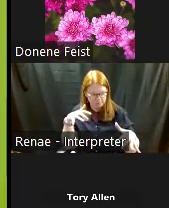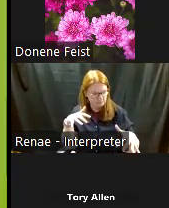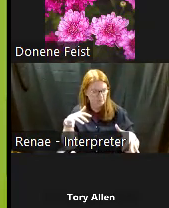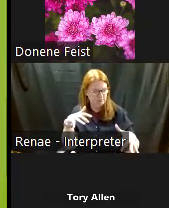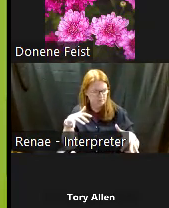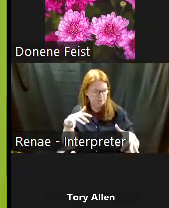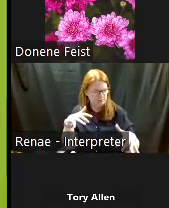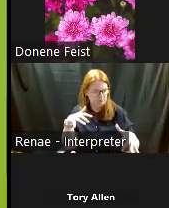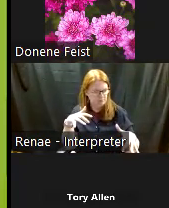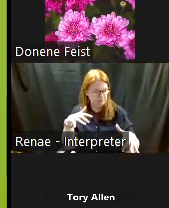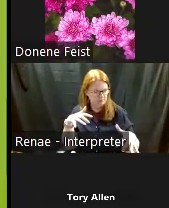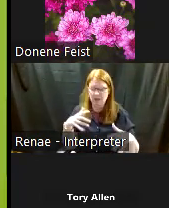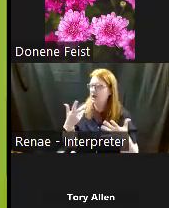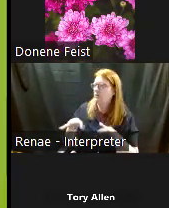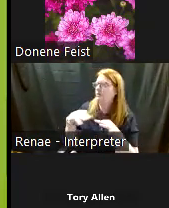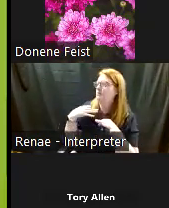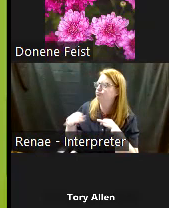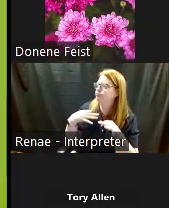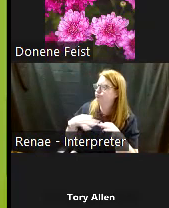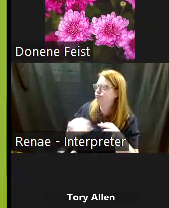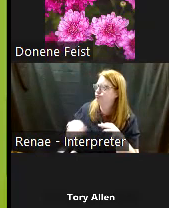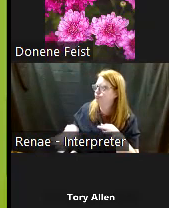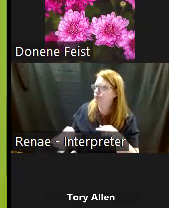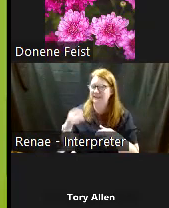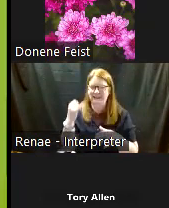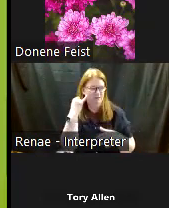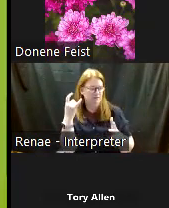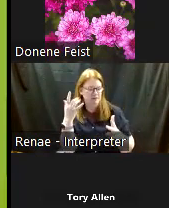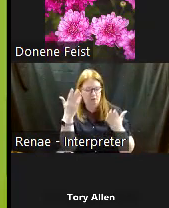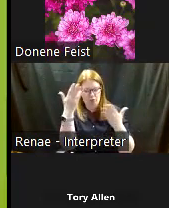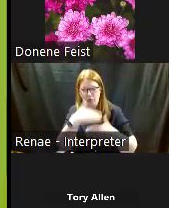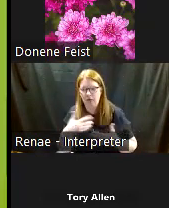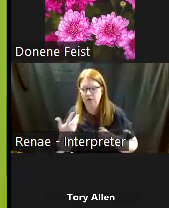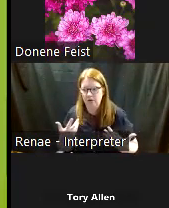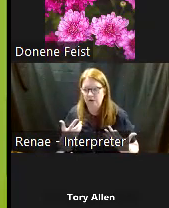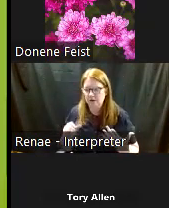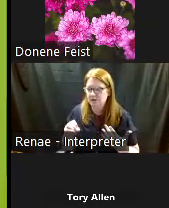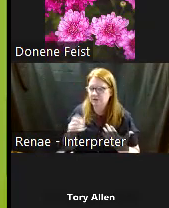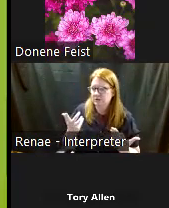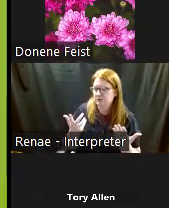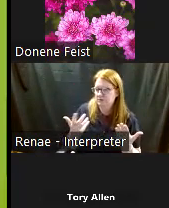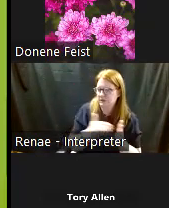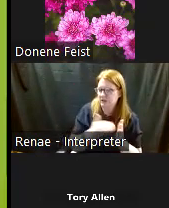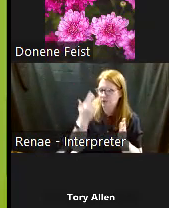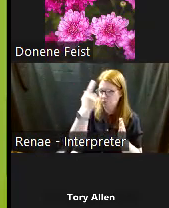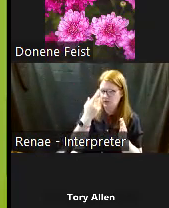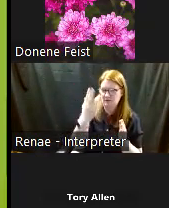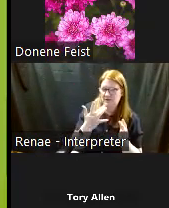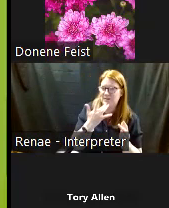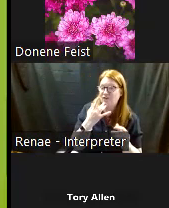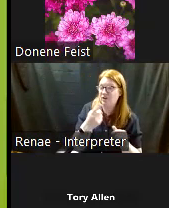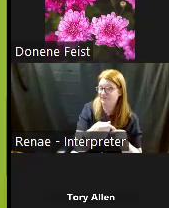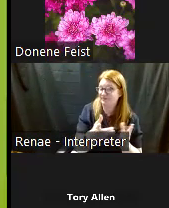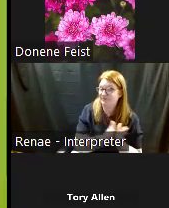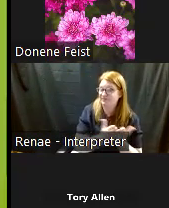I don't want to be going through all this stuff if we're just kind of shut down. So that's another reason I like these handouts, because parents